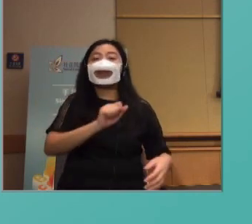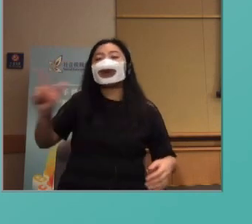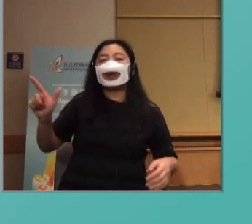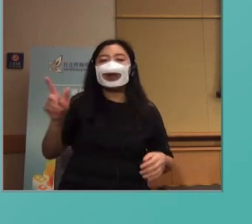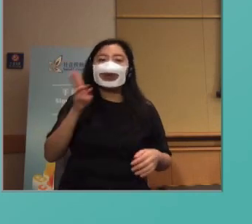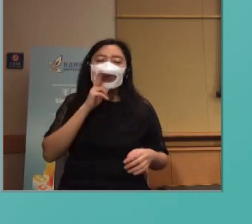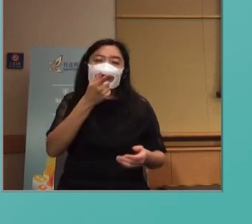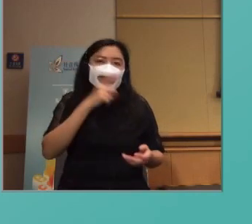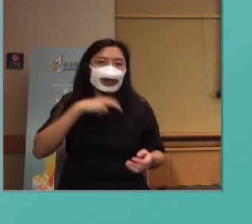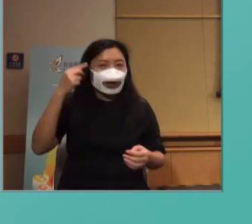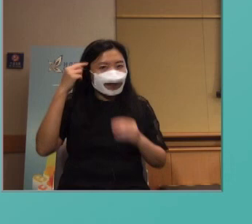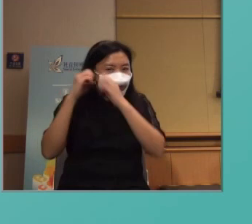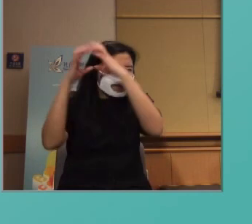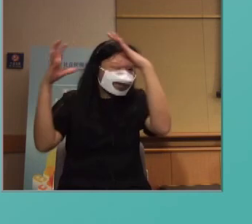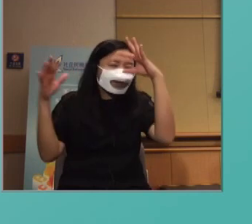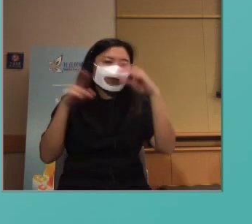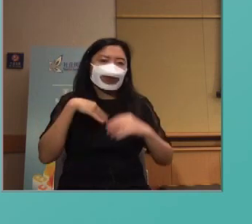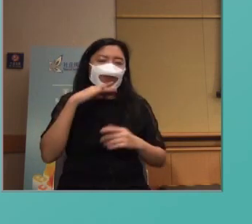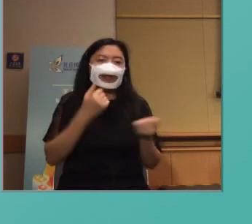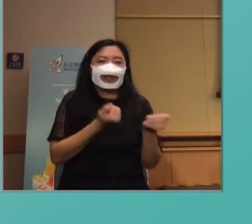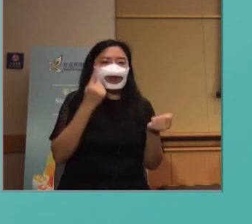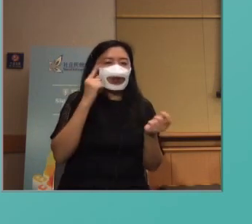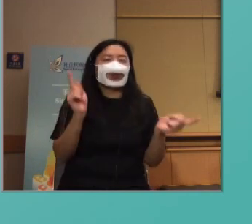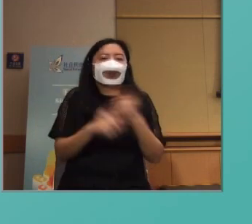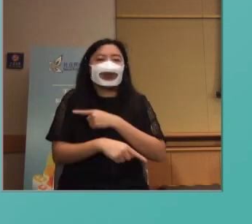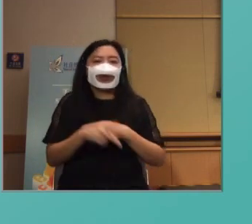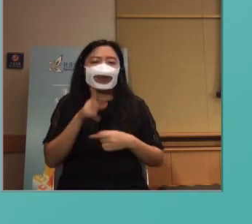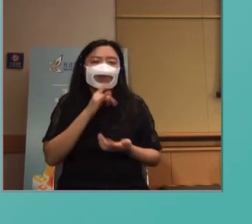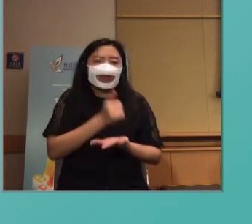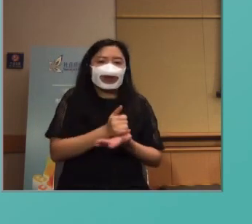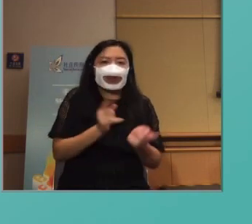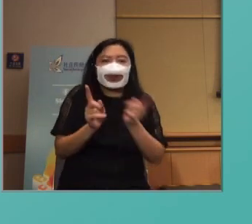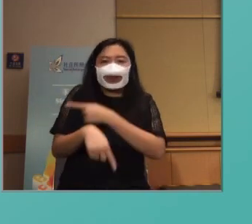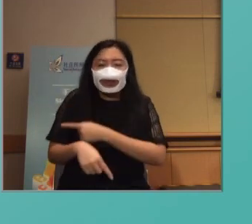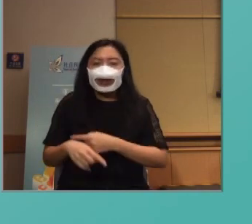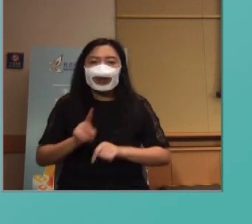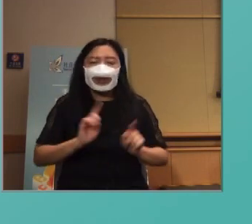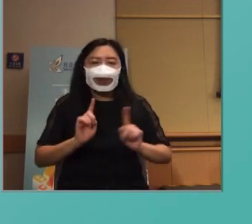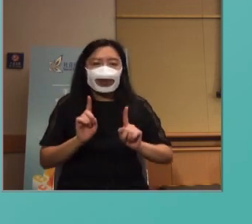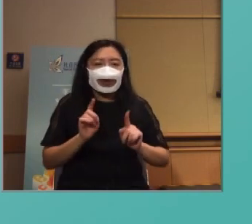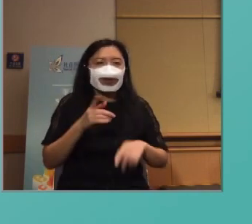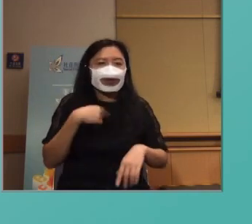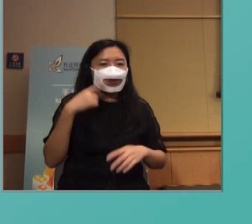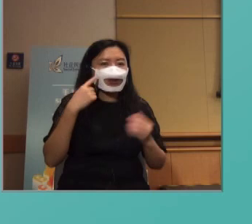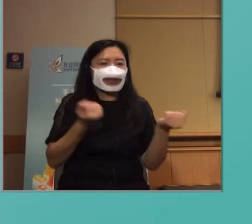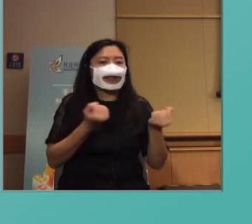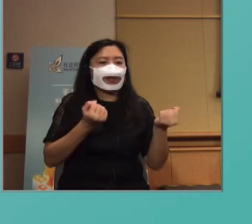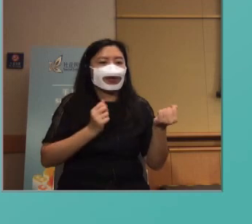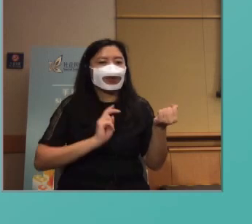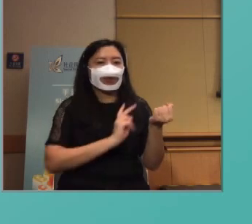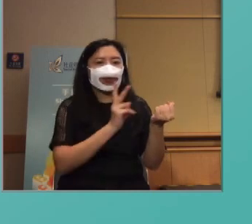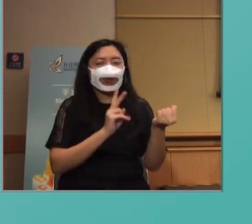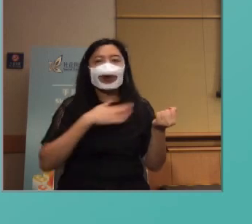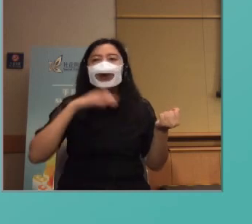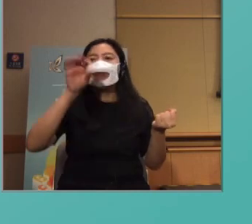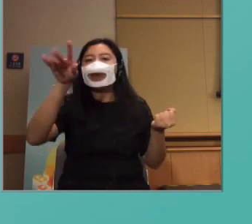or a leather seat, or a baby seat, or a service to the car, you have to seek permission from Tesla. And Tesla will say, well, maybe you can use it, and by the way,